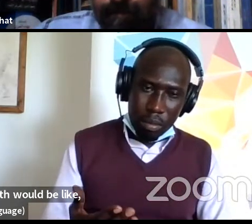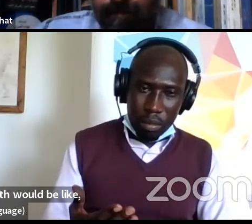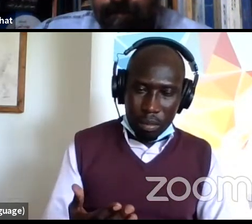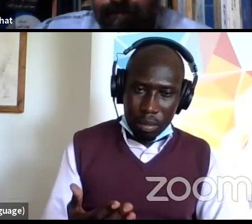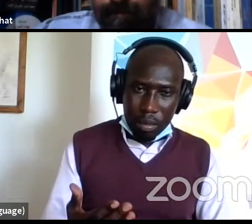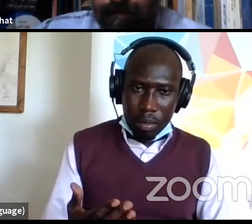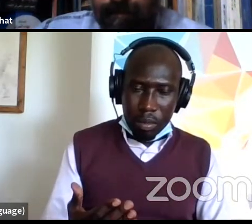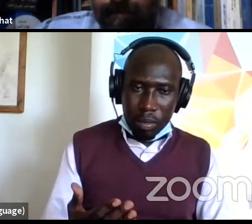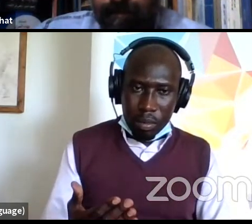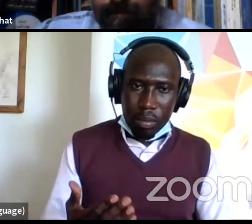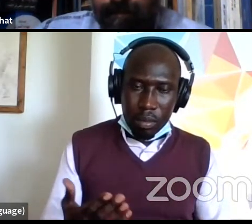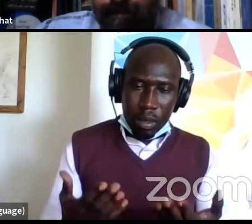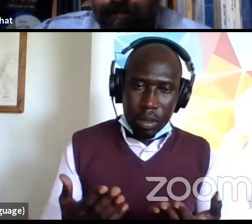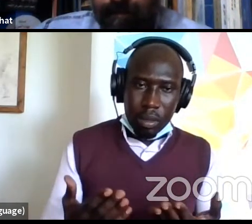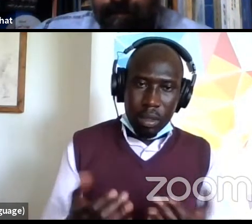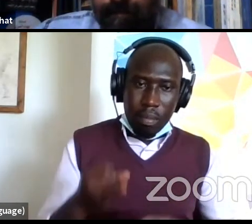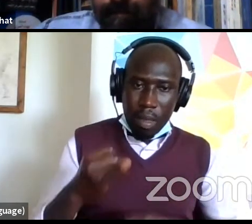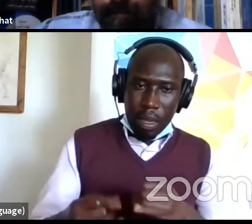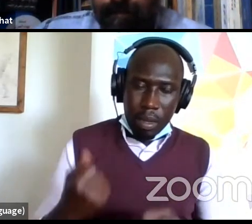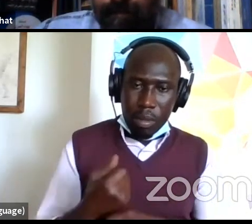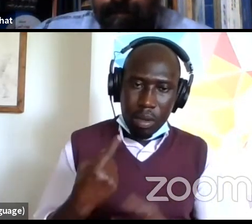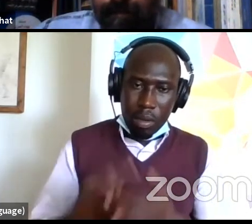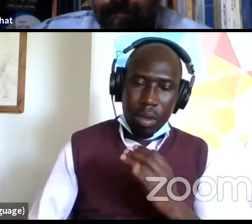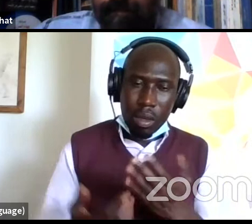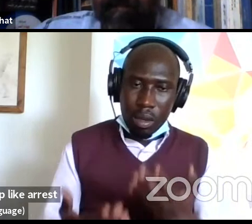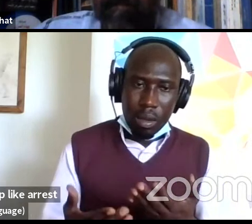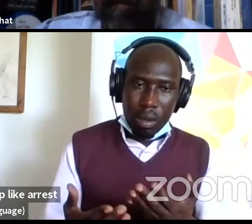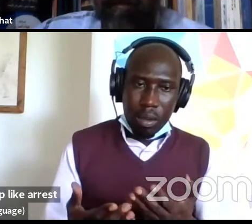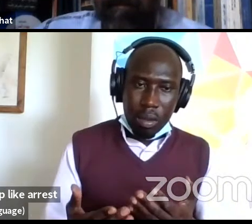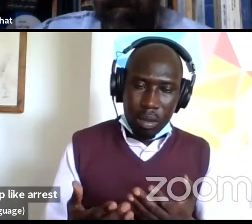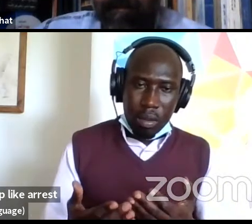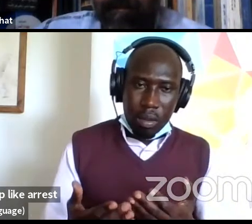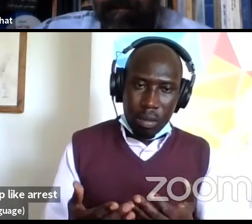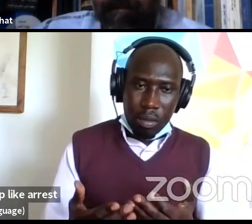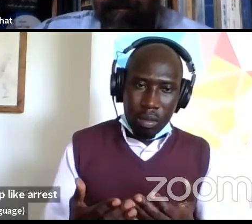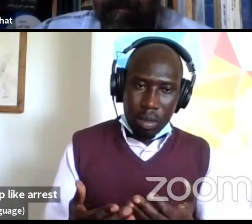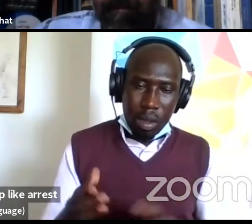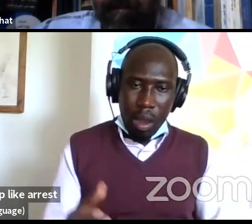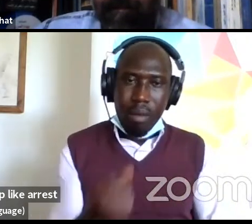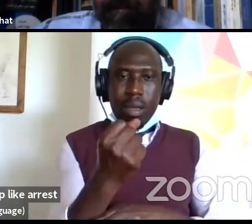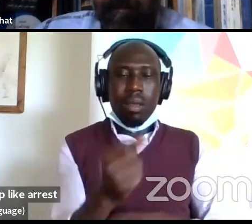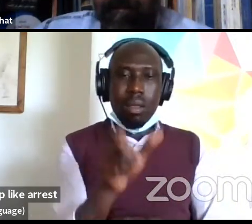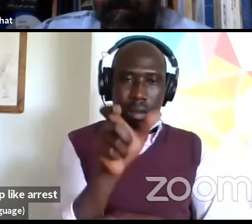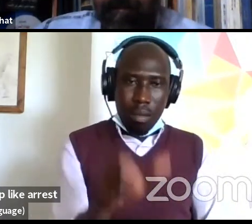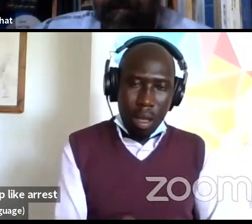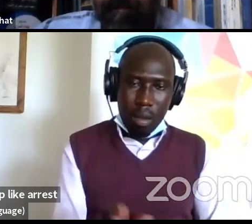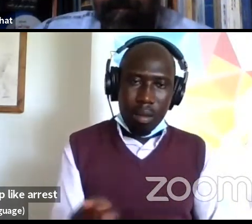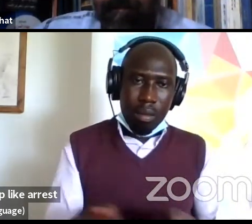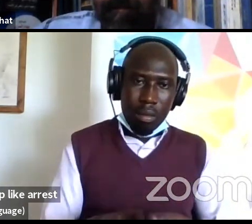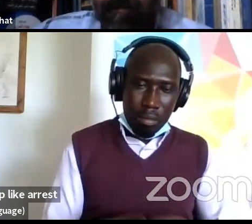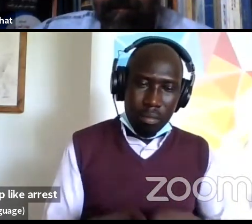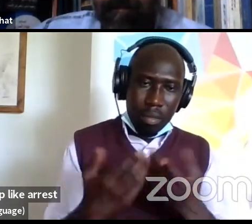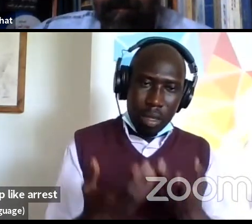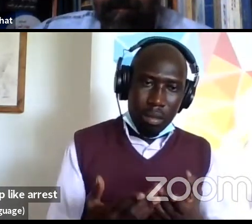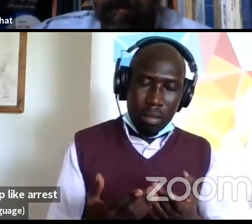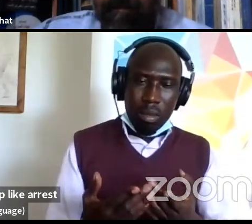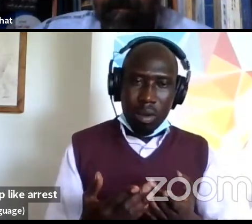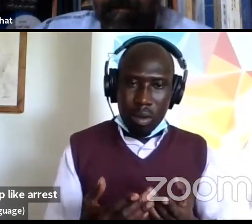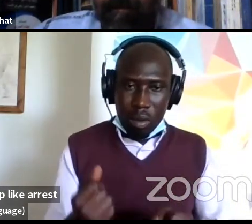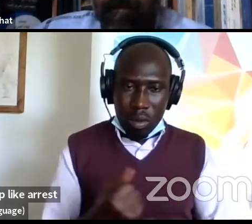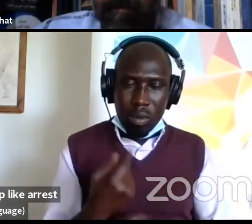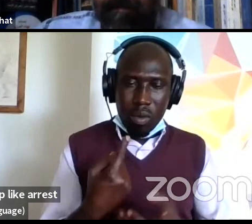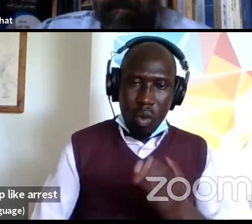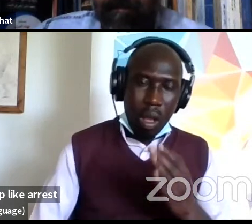near a protest, and they end up like arresting the person and just like taking their phone, actually, which is